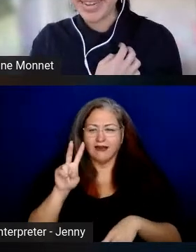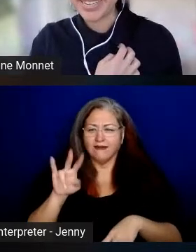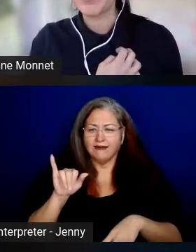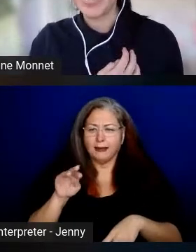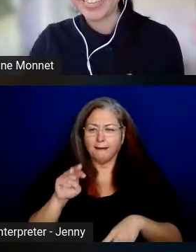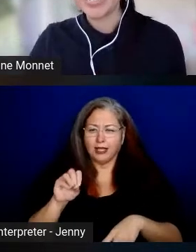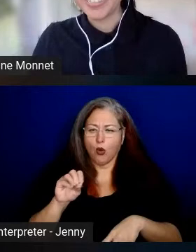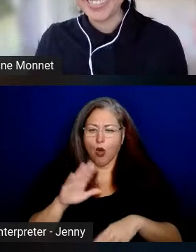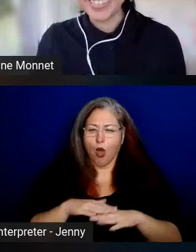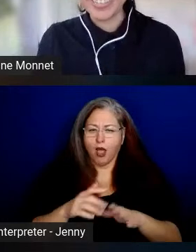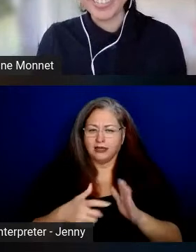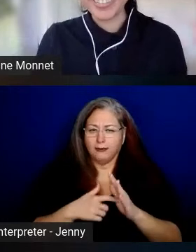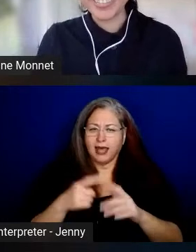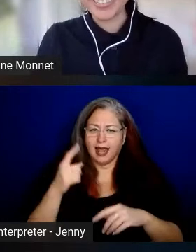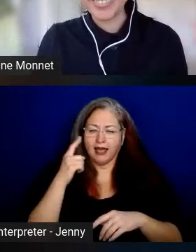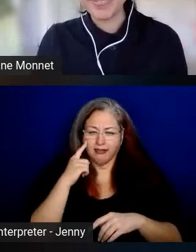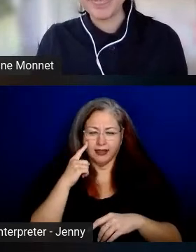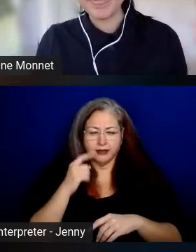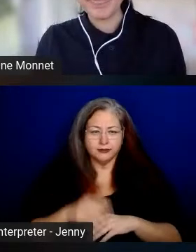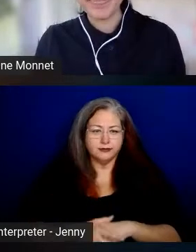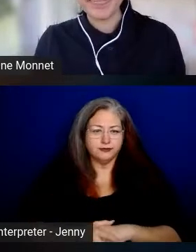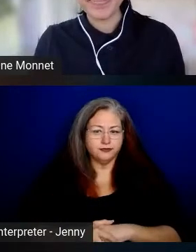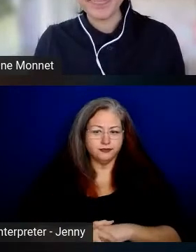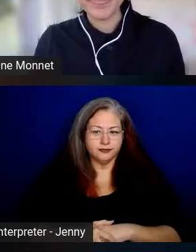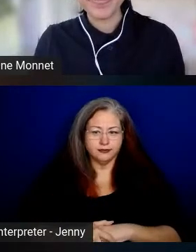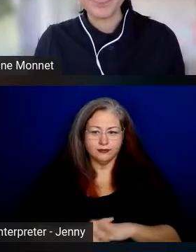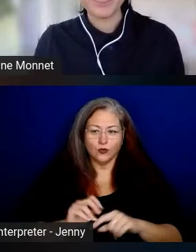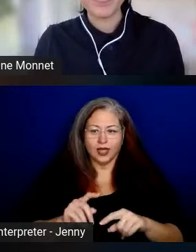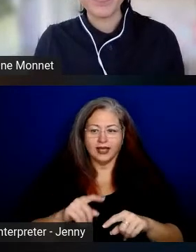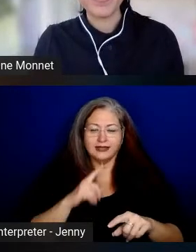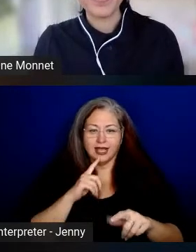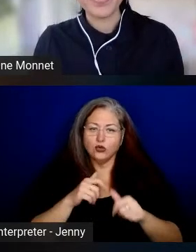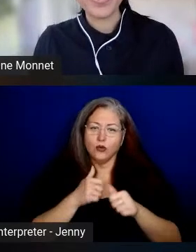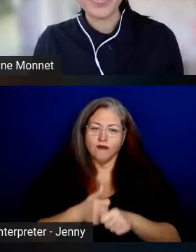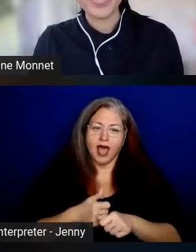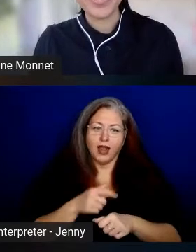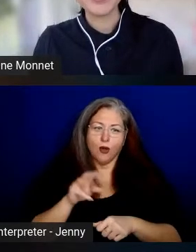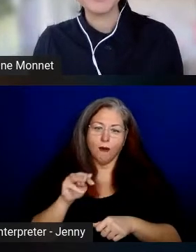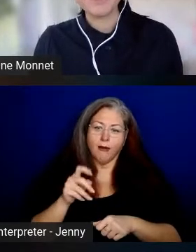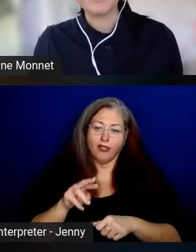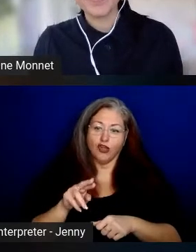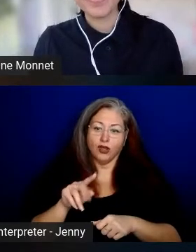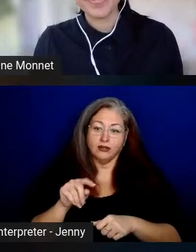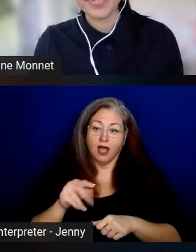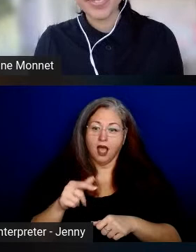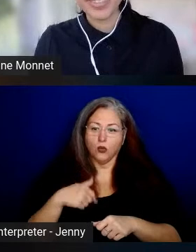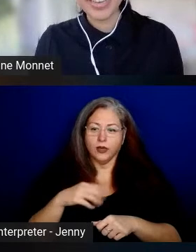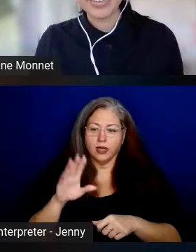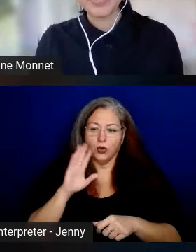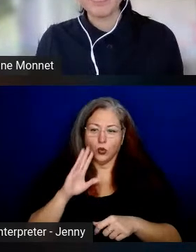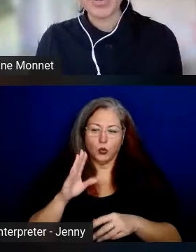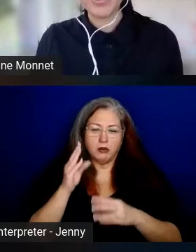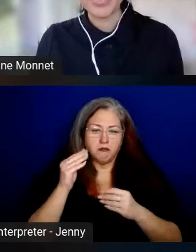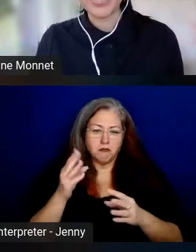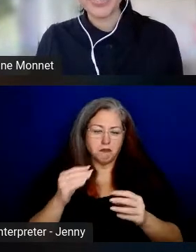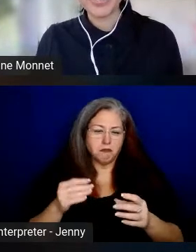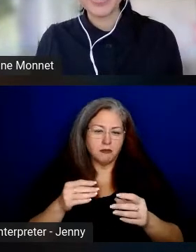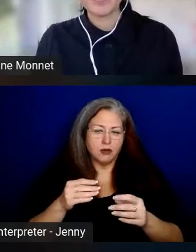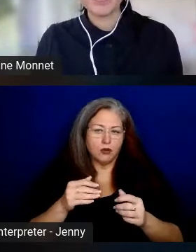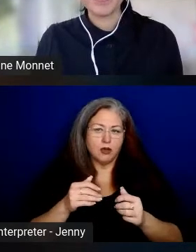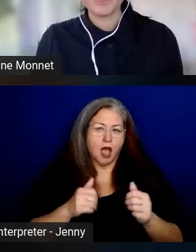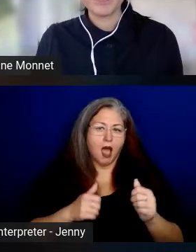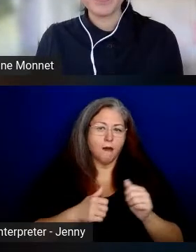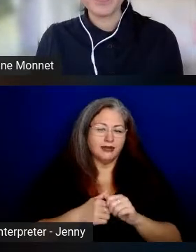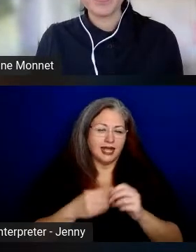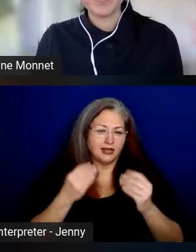I'm correct. Brilliant. Yes. Okay. Well, follow Mother Tongue and we'll keep you abreast of that.